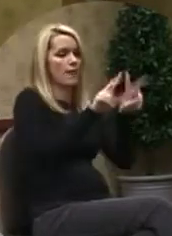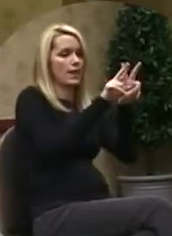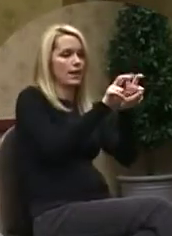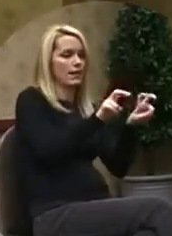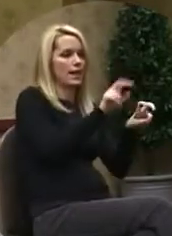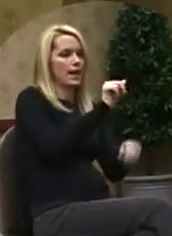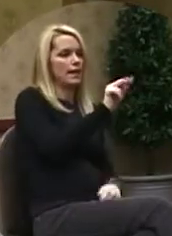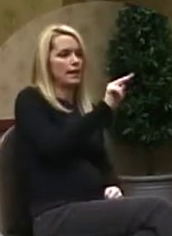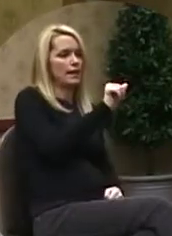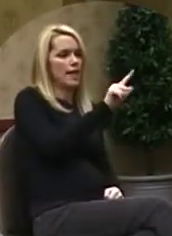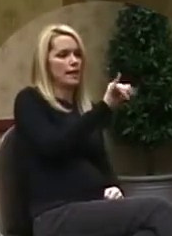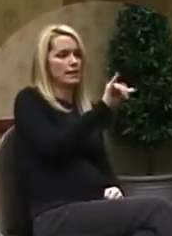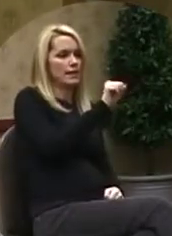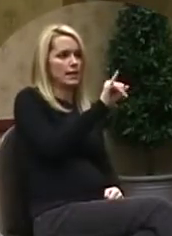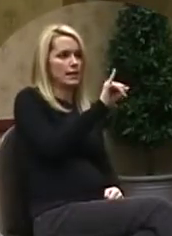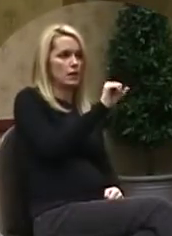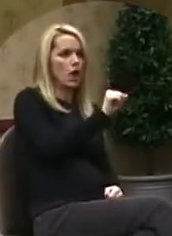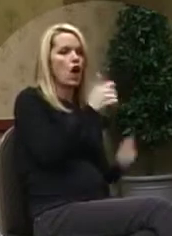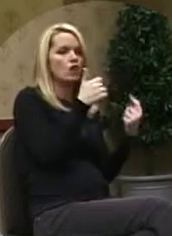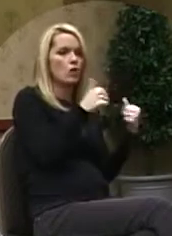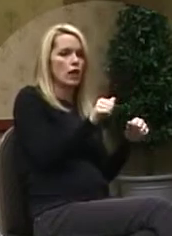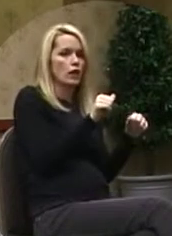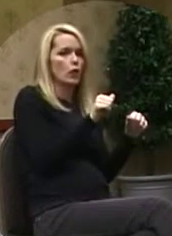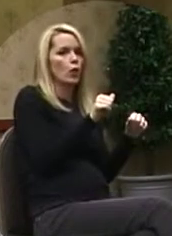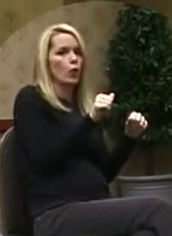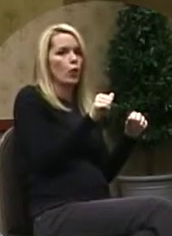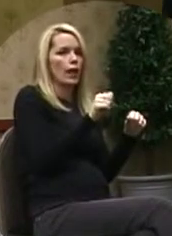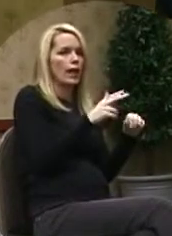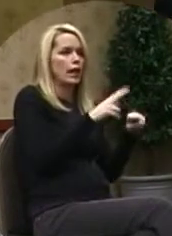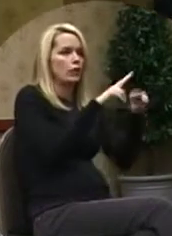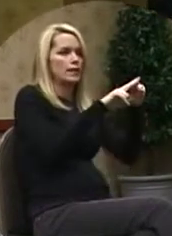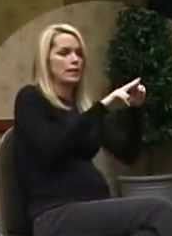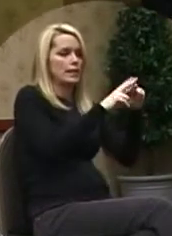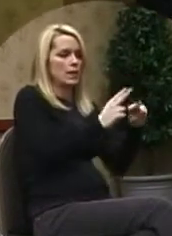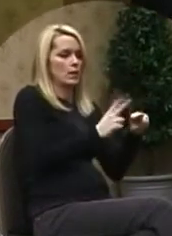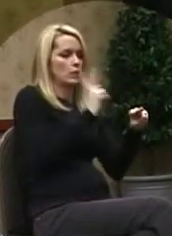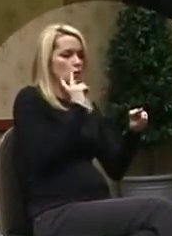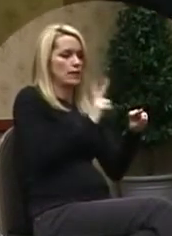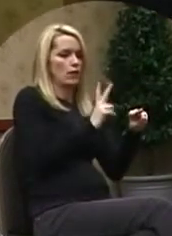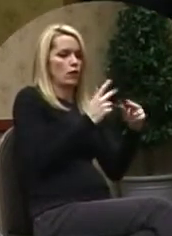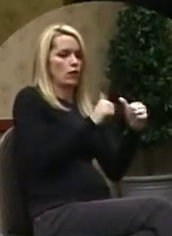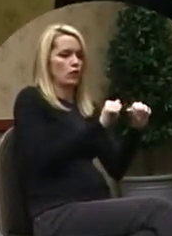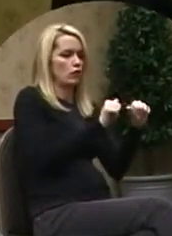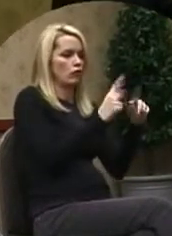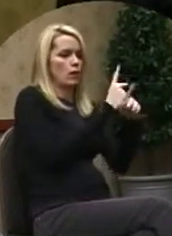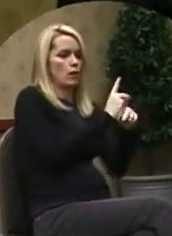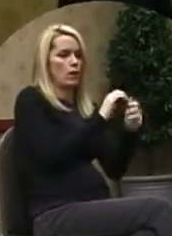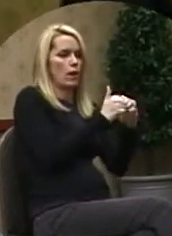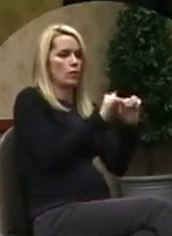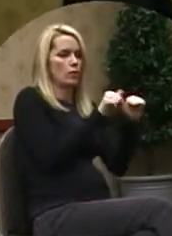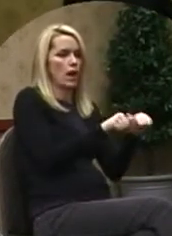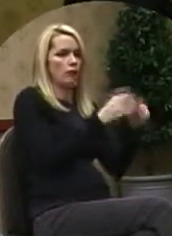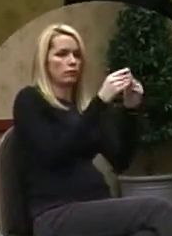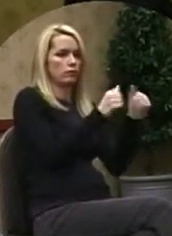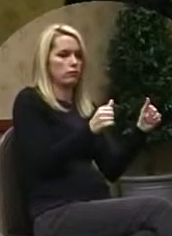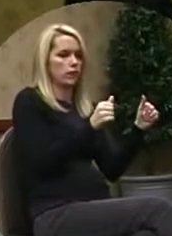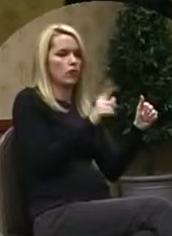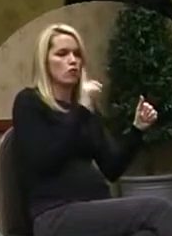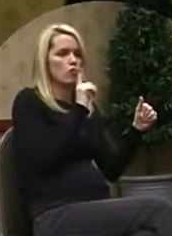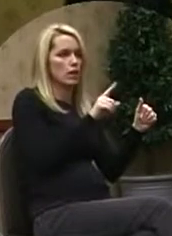increase it and decrease it, and you will go back and forth to see if you really have nailed down the hypothesis, if you've really gotten it